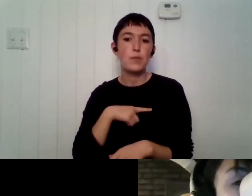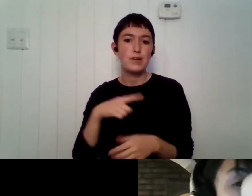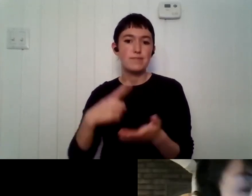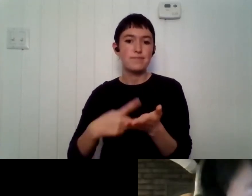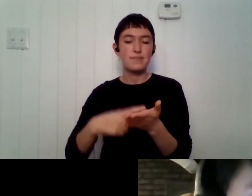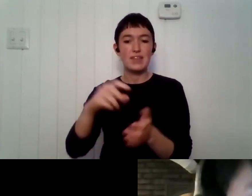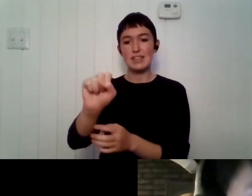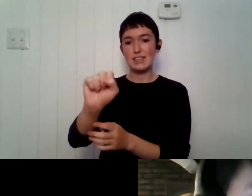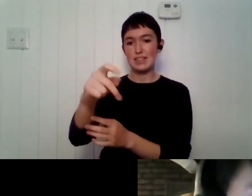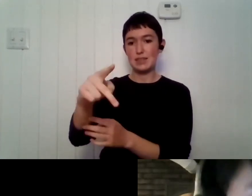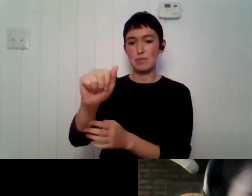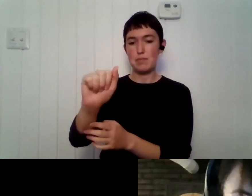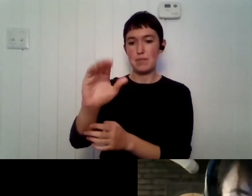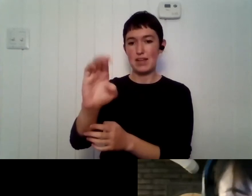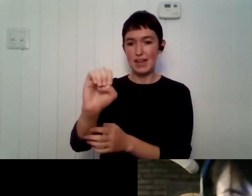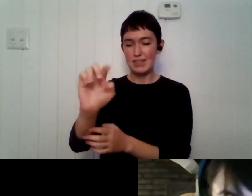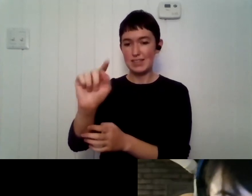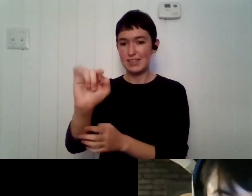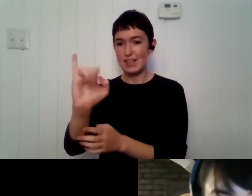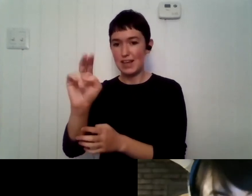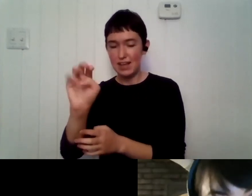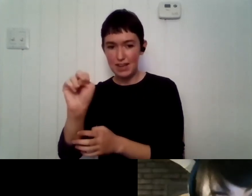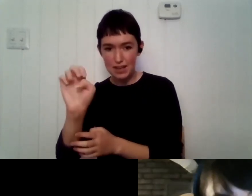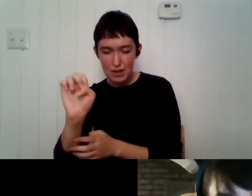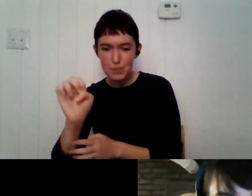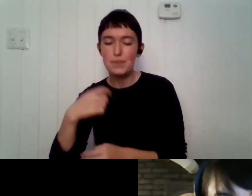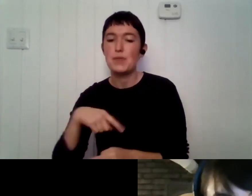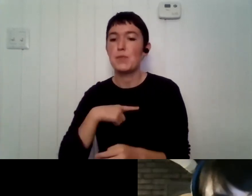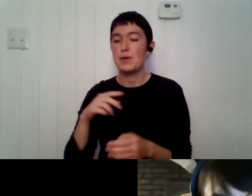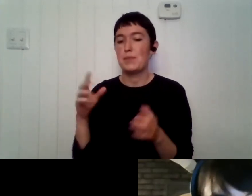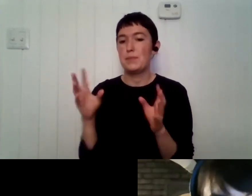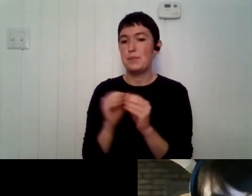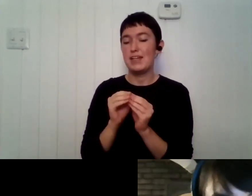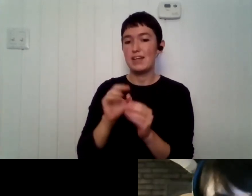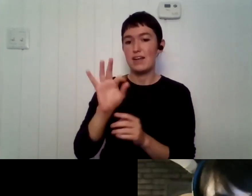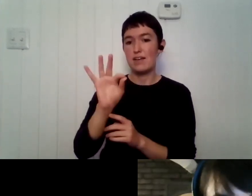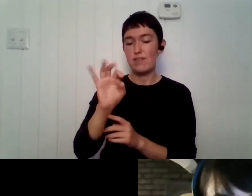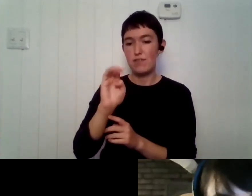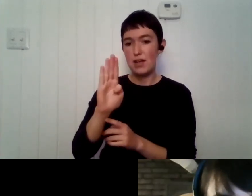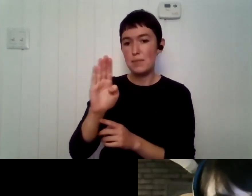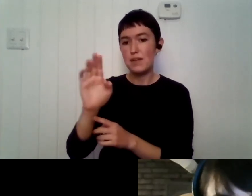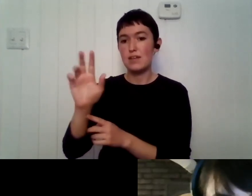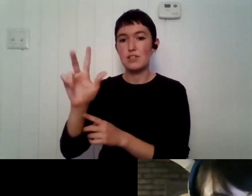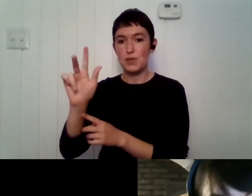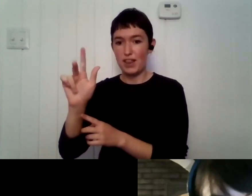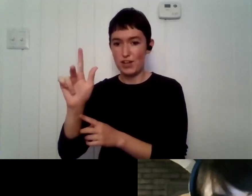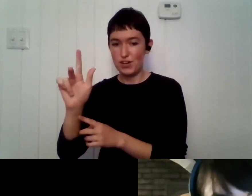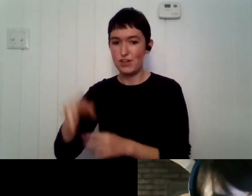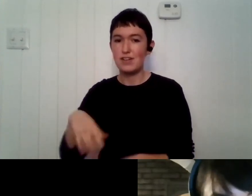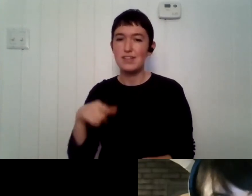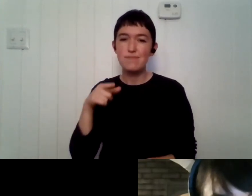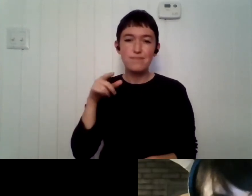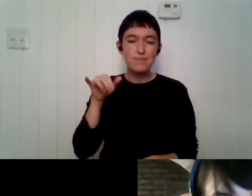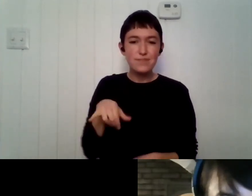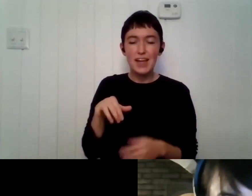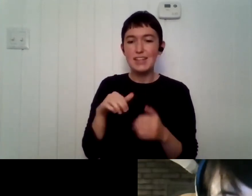So space-time, what the heck does that mean? We're meeting February 23rd. That's all about like how time moves differently in